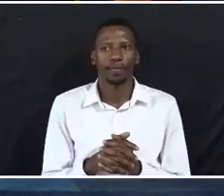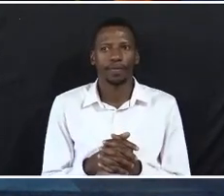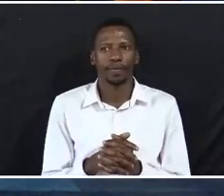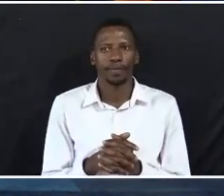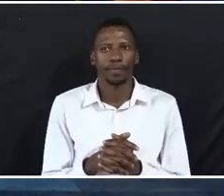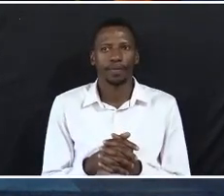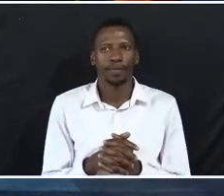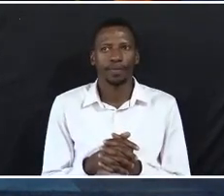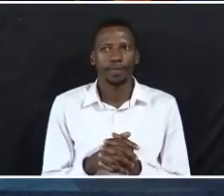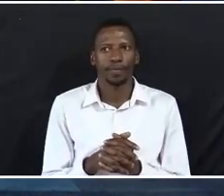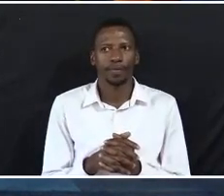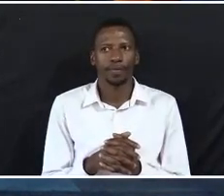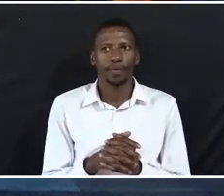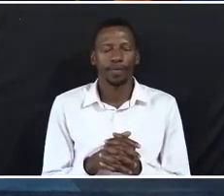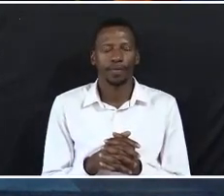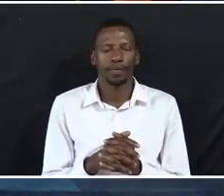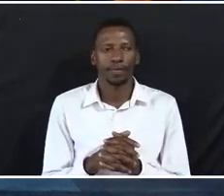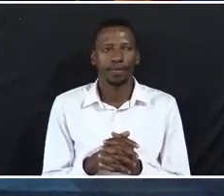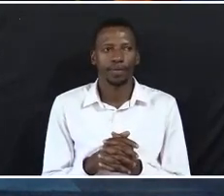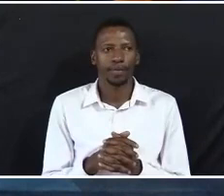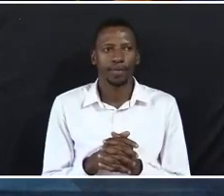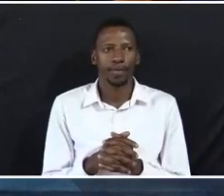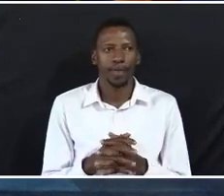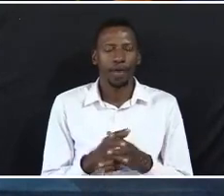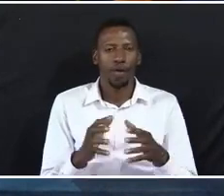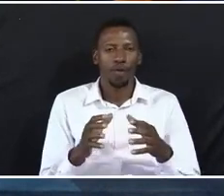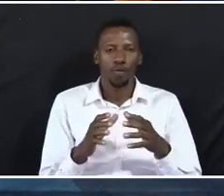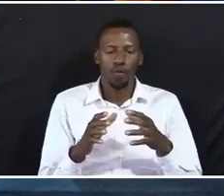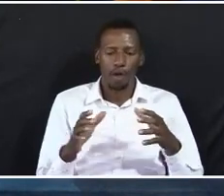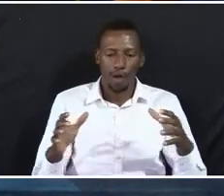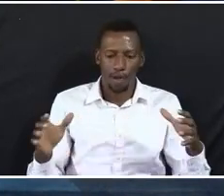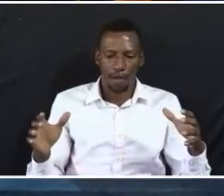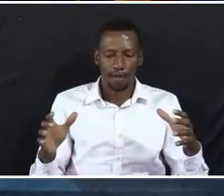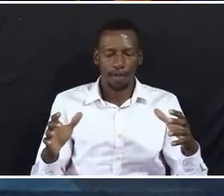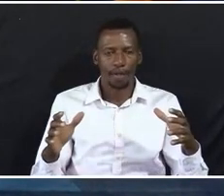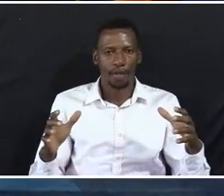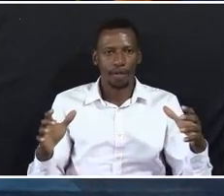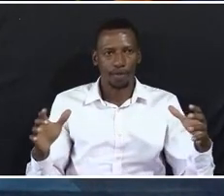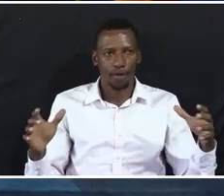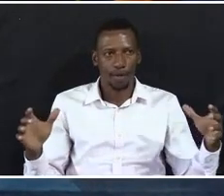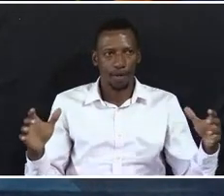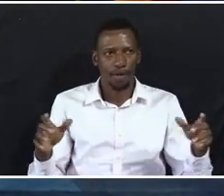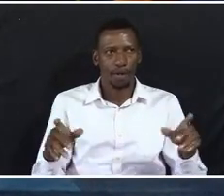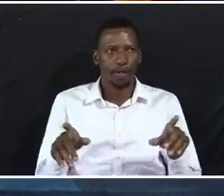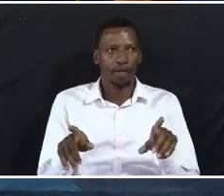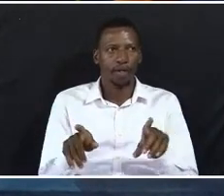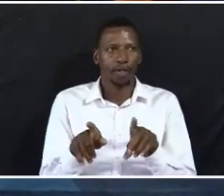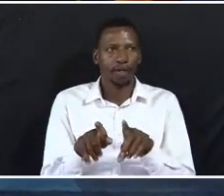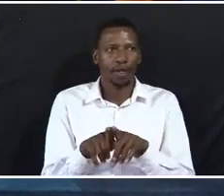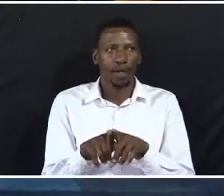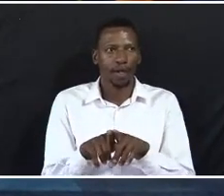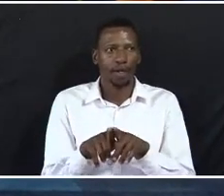Wide, wide as the ocean, high as the heavens